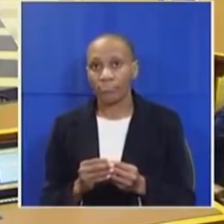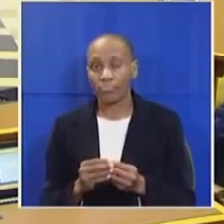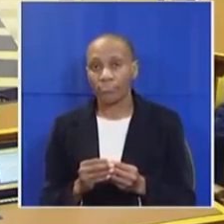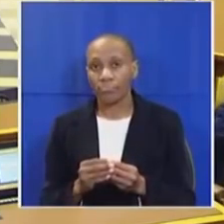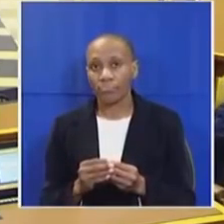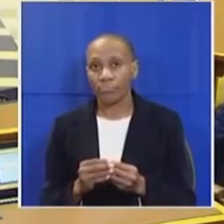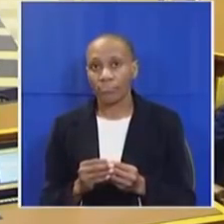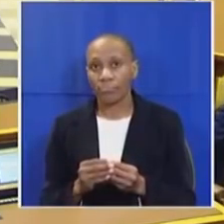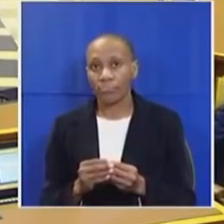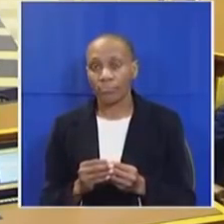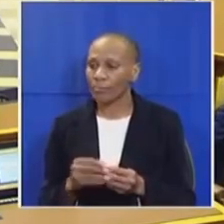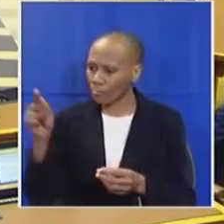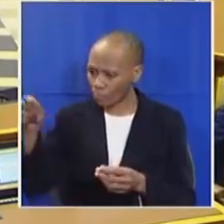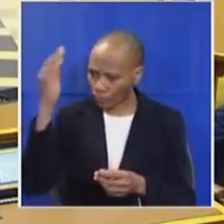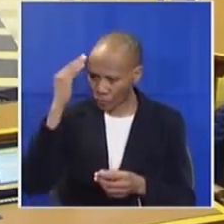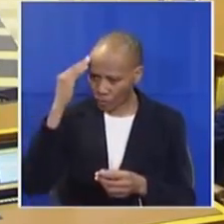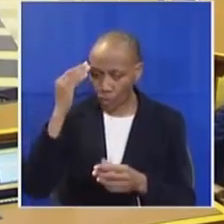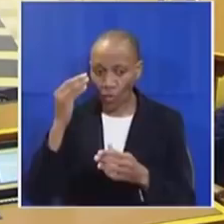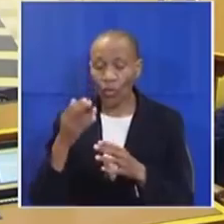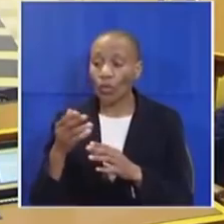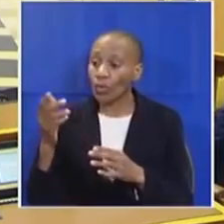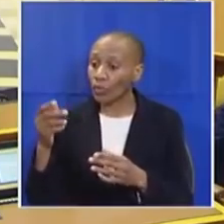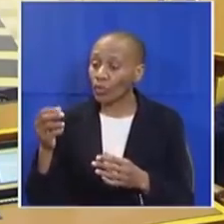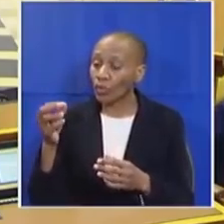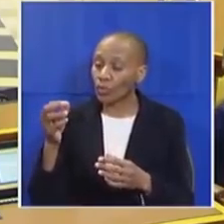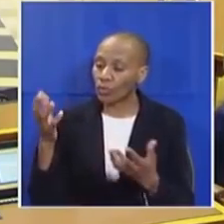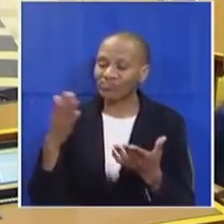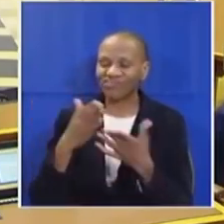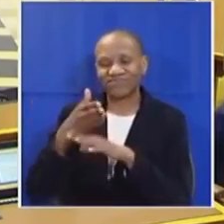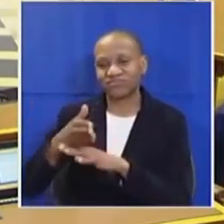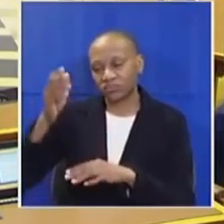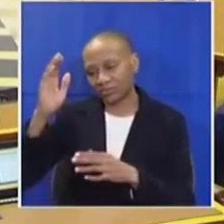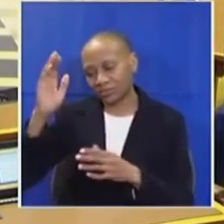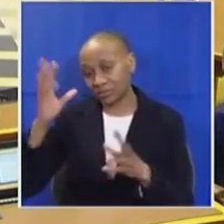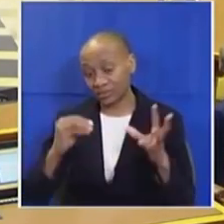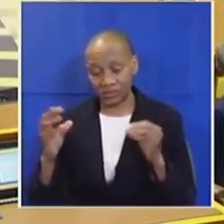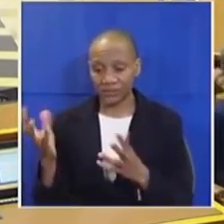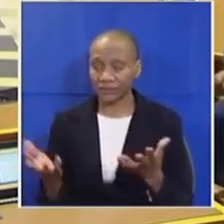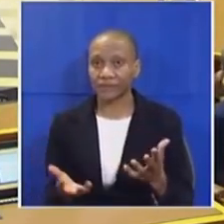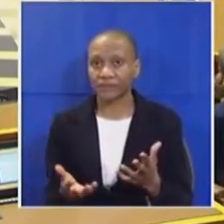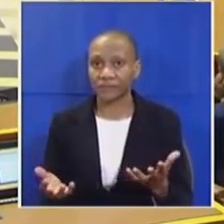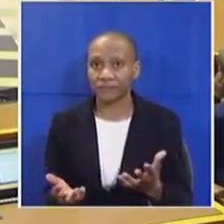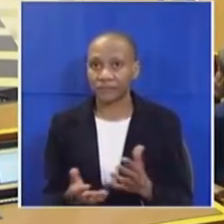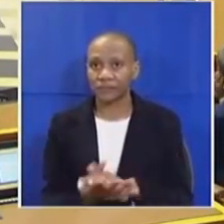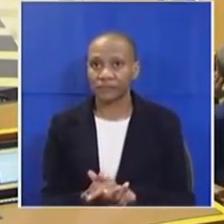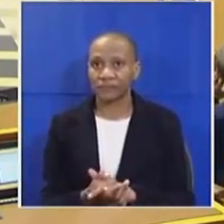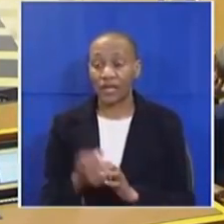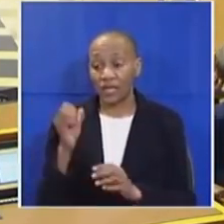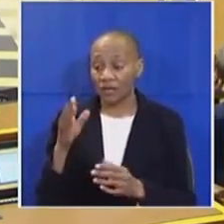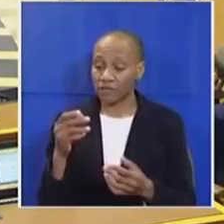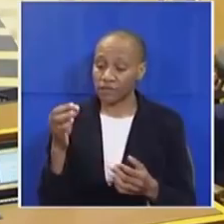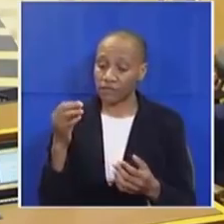you know that you were removed from the House. And when you are removed from the House, it's supposed to be for the rest of the